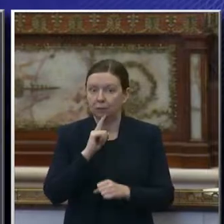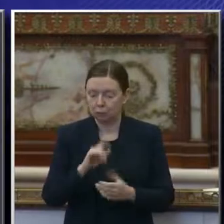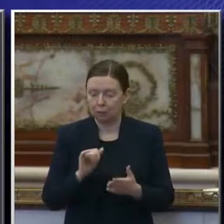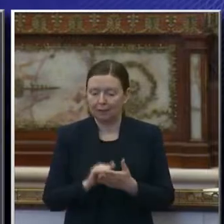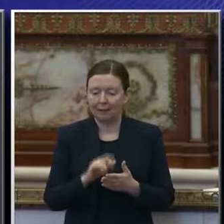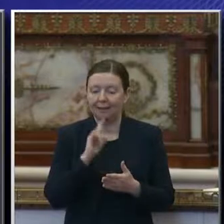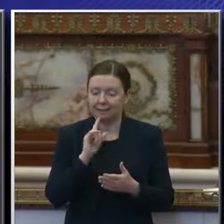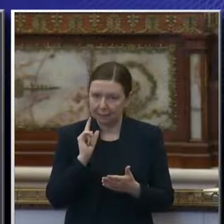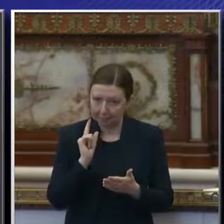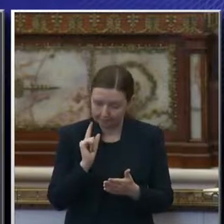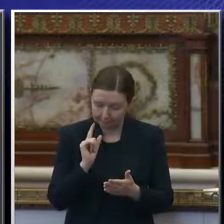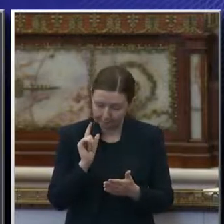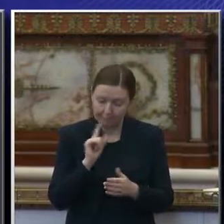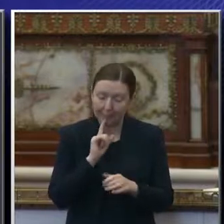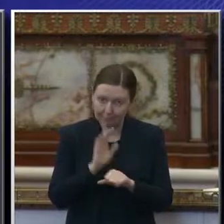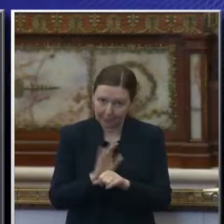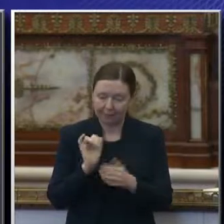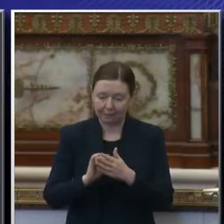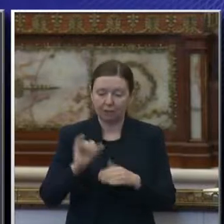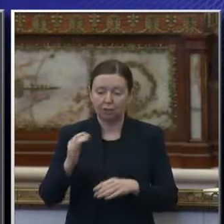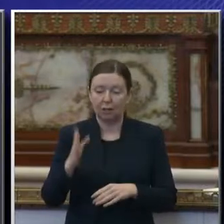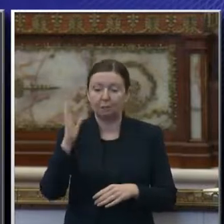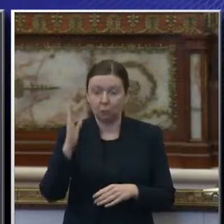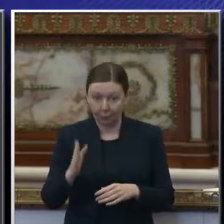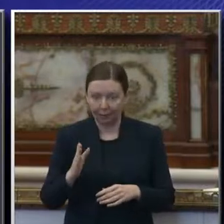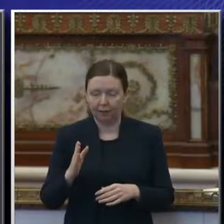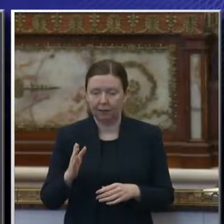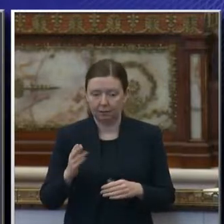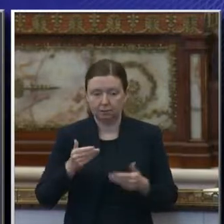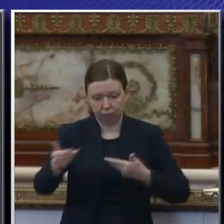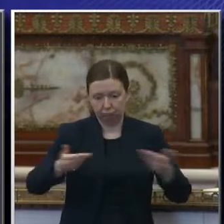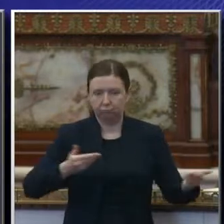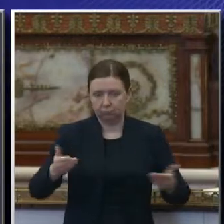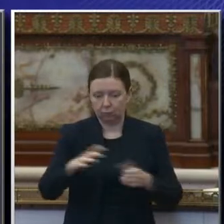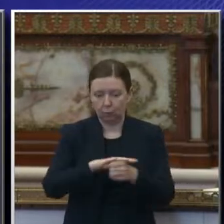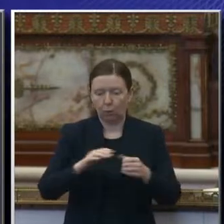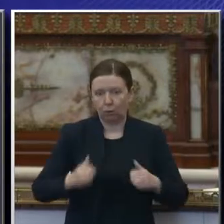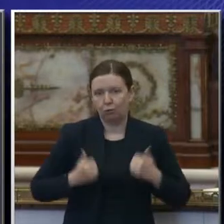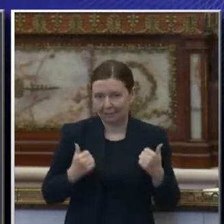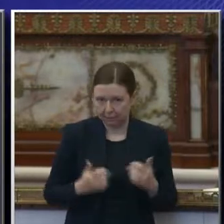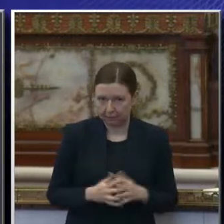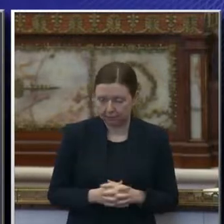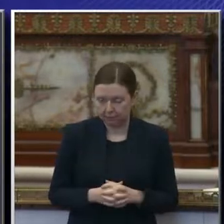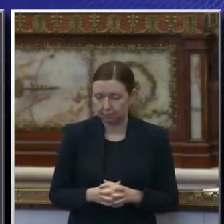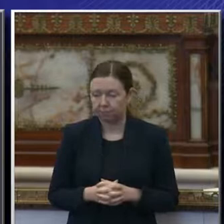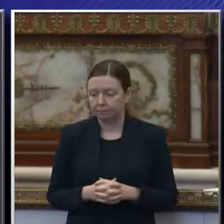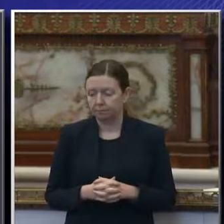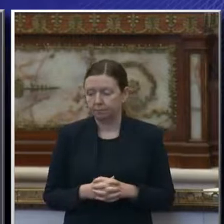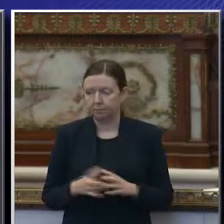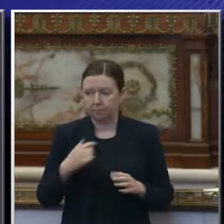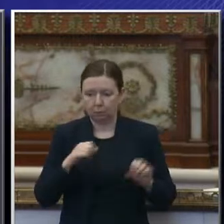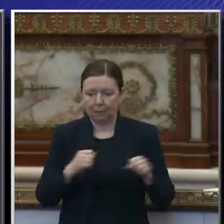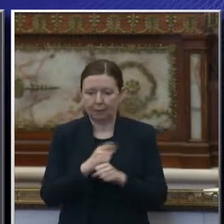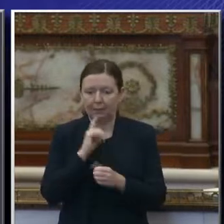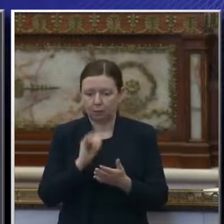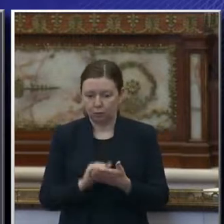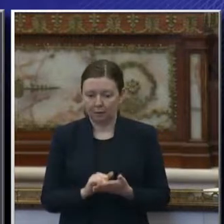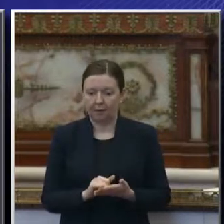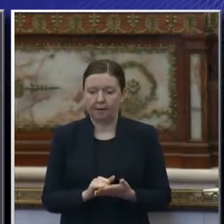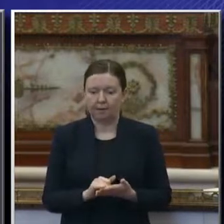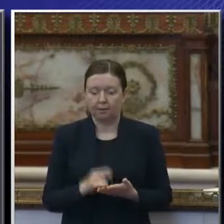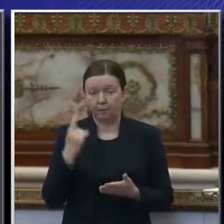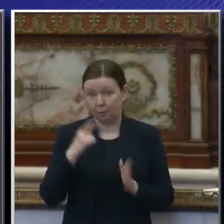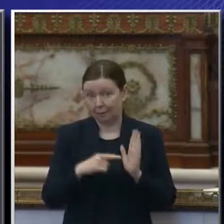there's a commitment that these jobs are actually filled by local residents, that we can make sure that,